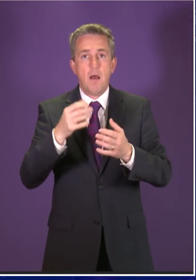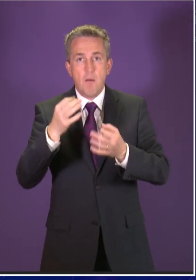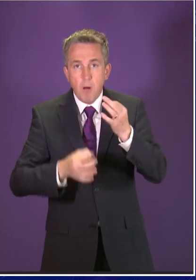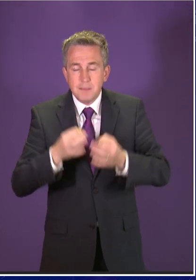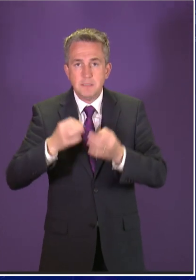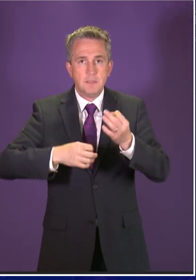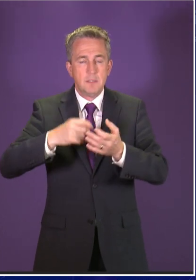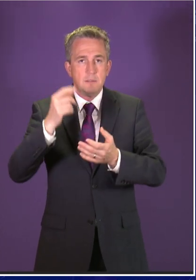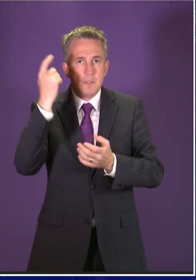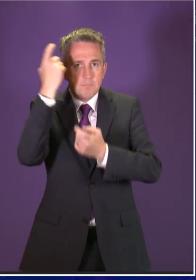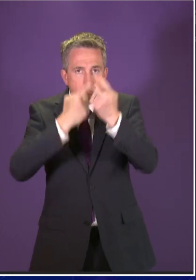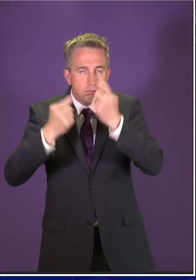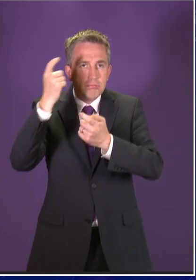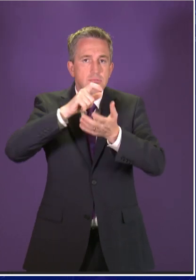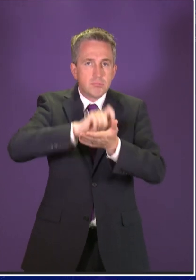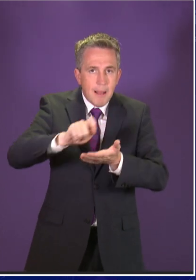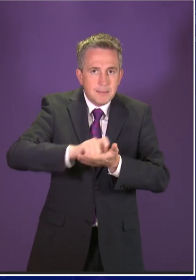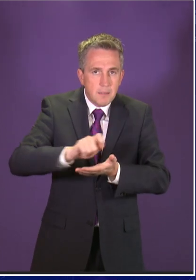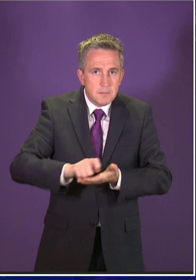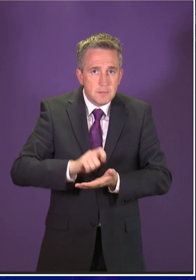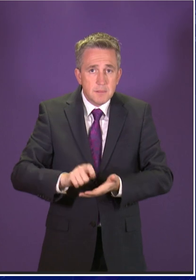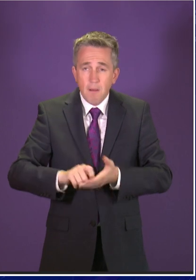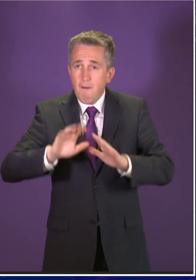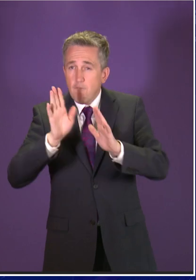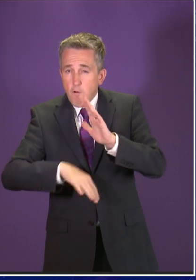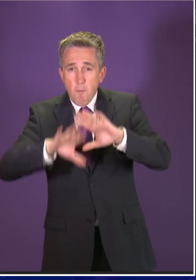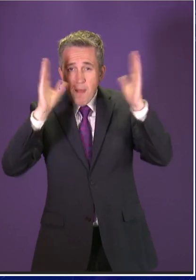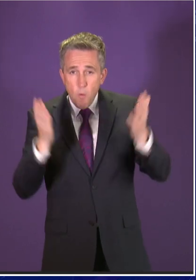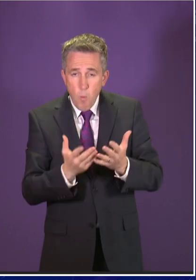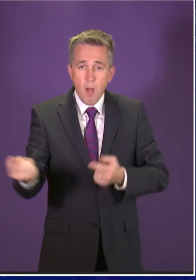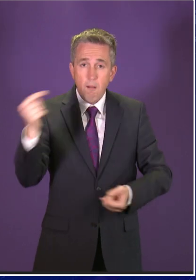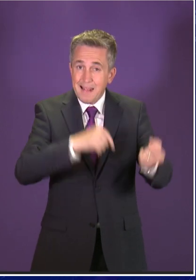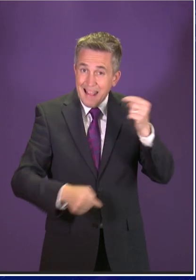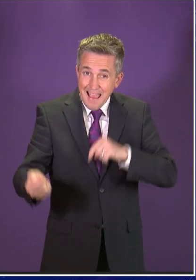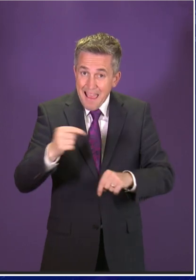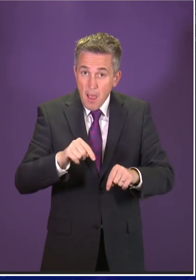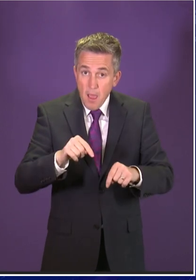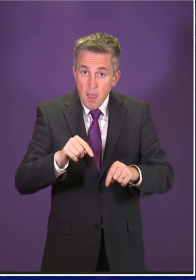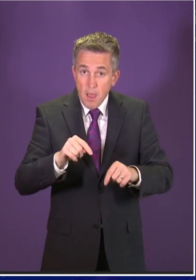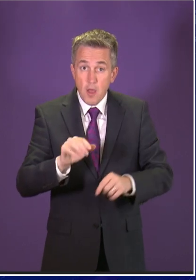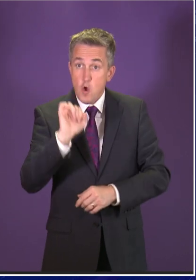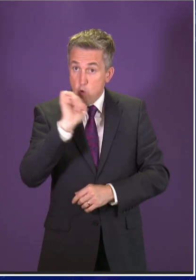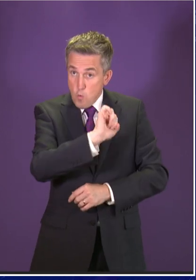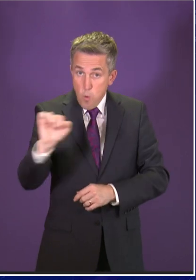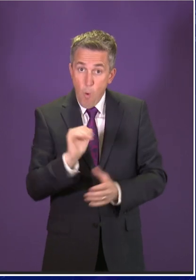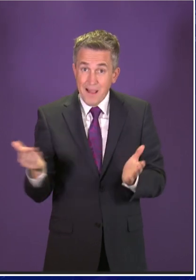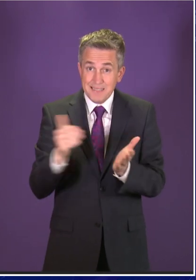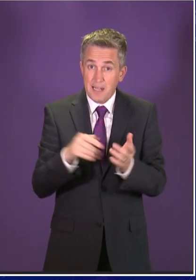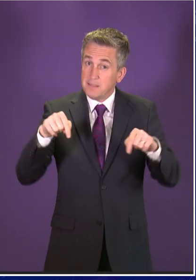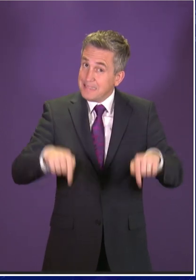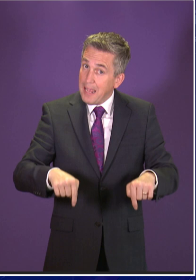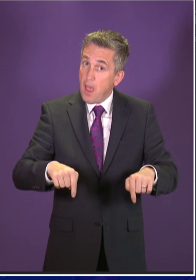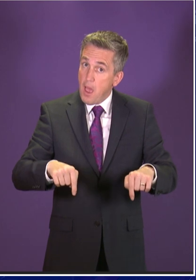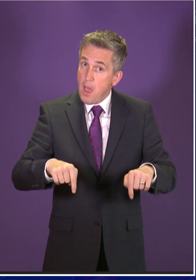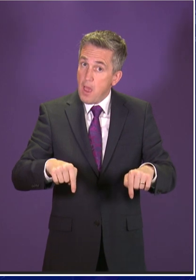from over 40 countries across the world are taking part. Your presence here speaks to